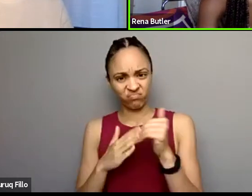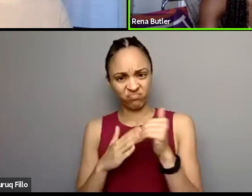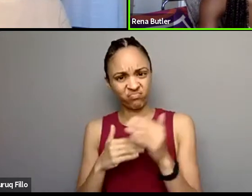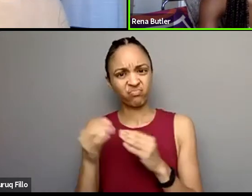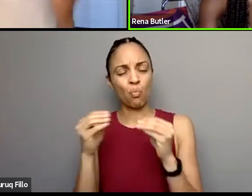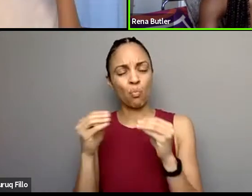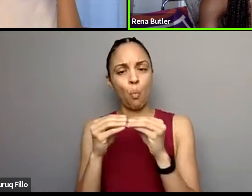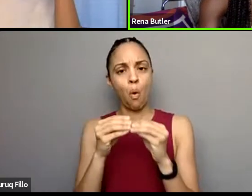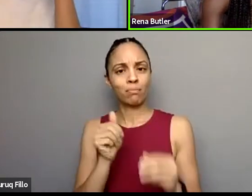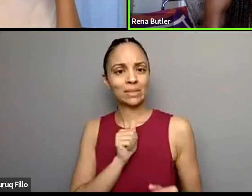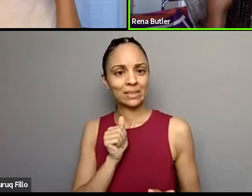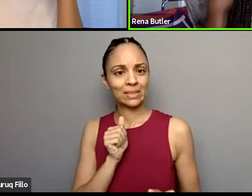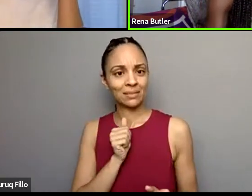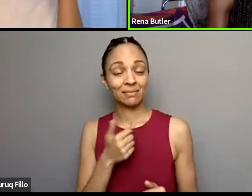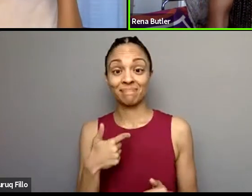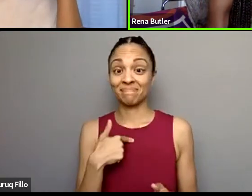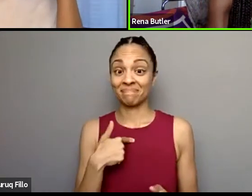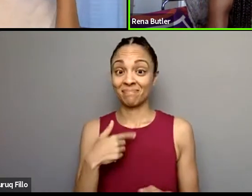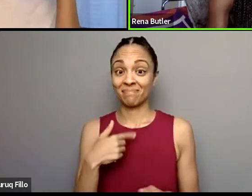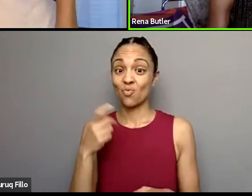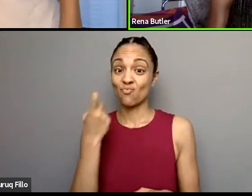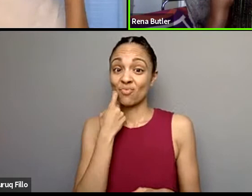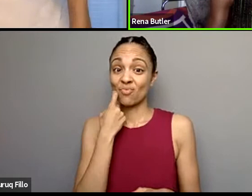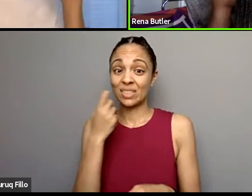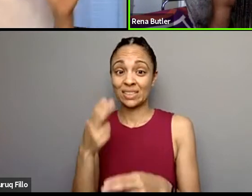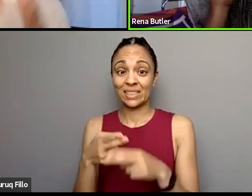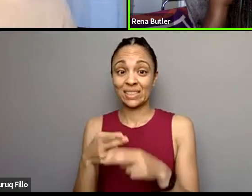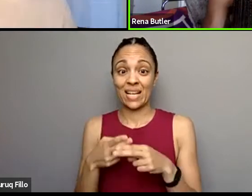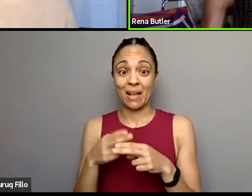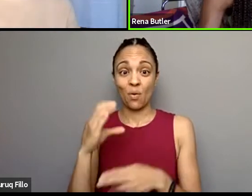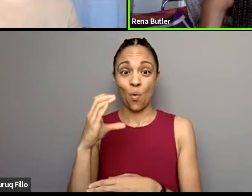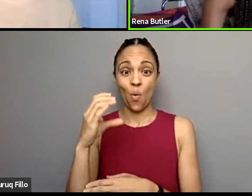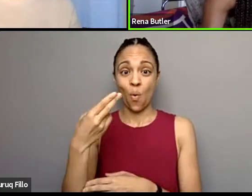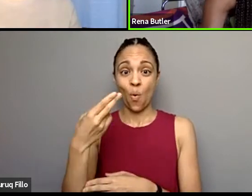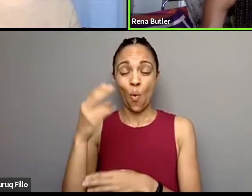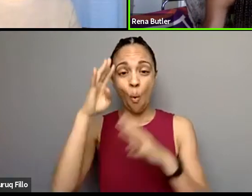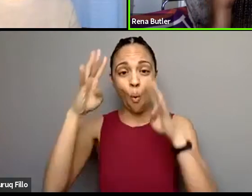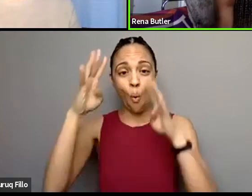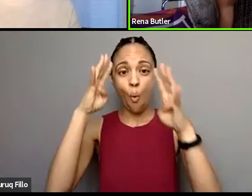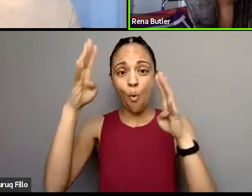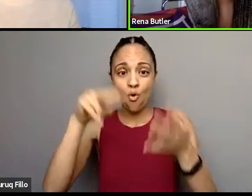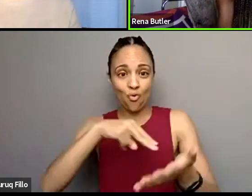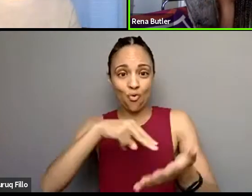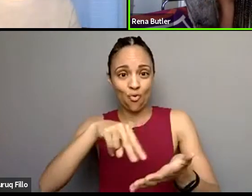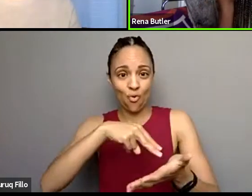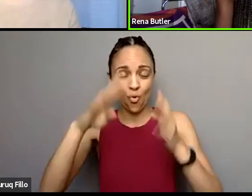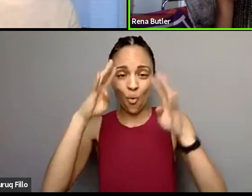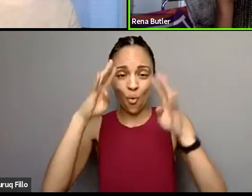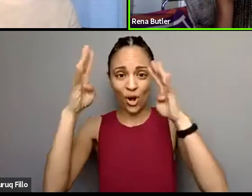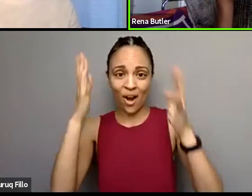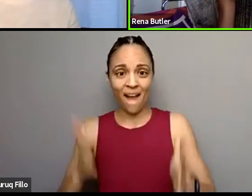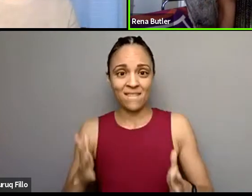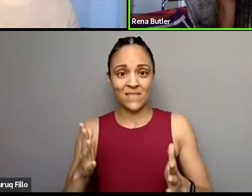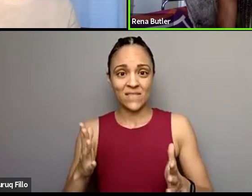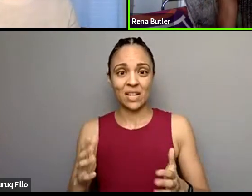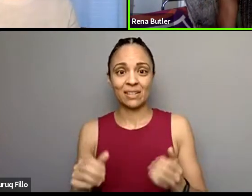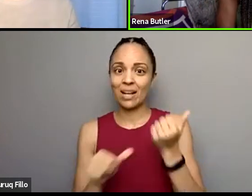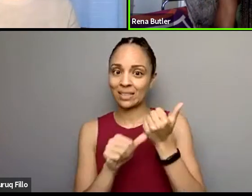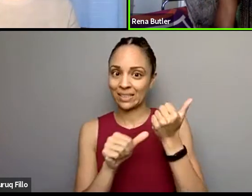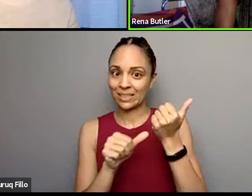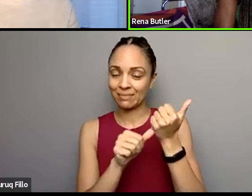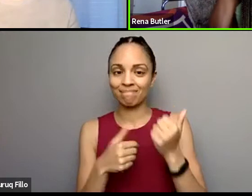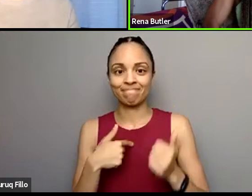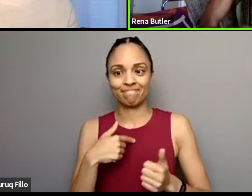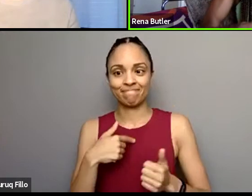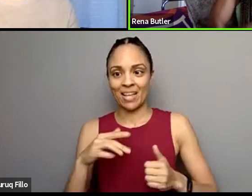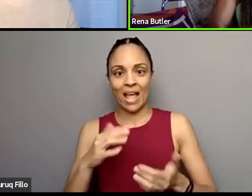associate, their first ever with the company. And it's just been great. I'm able to really be myself in the space, choreograph on the